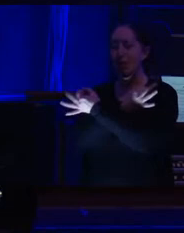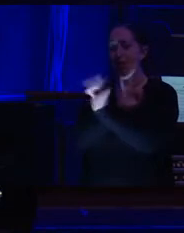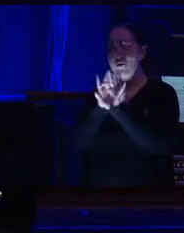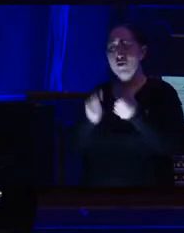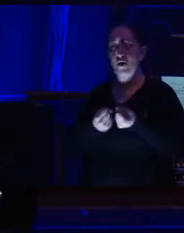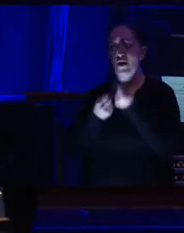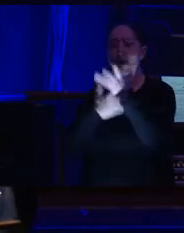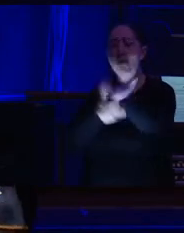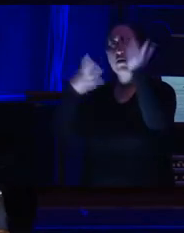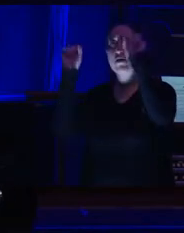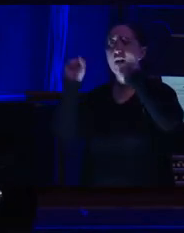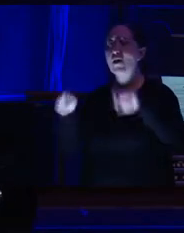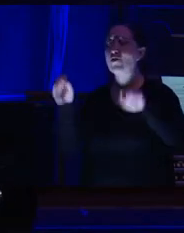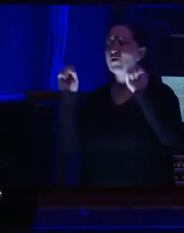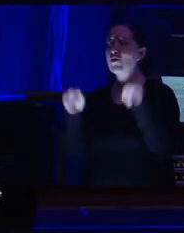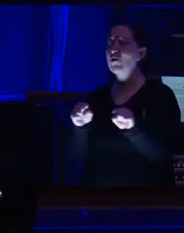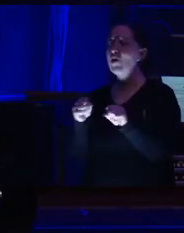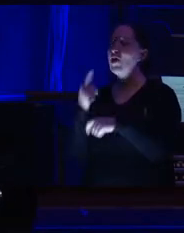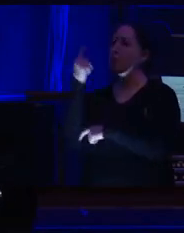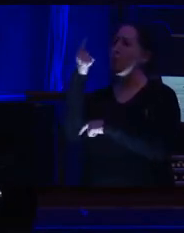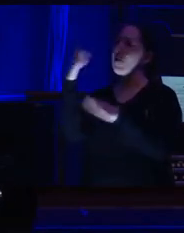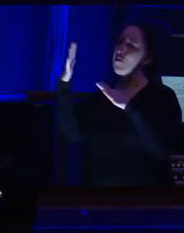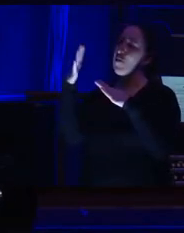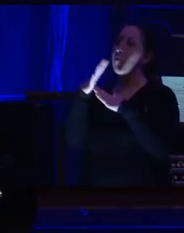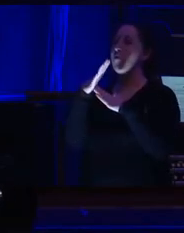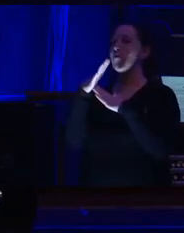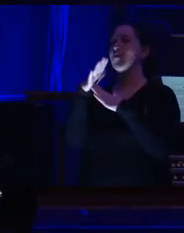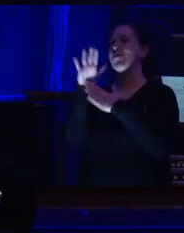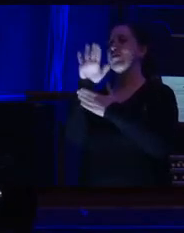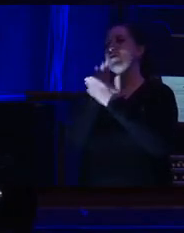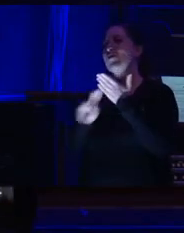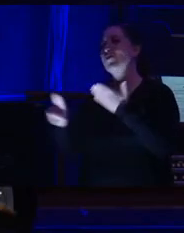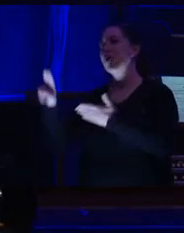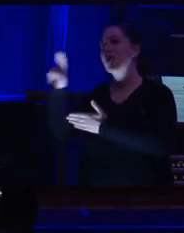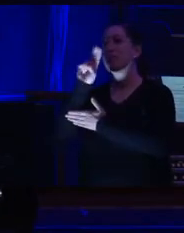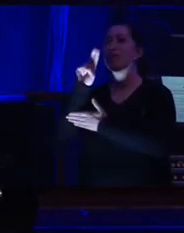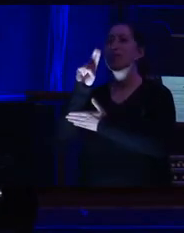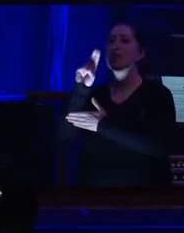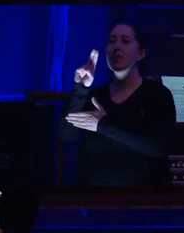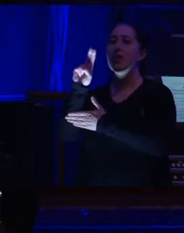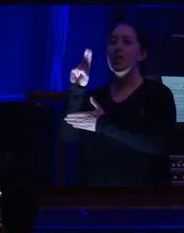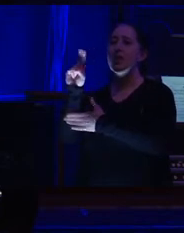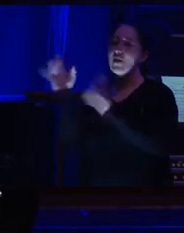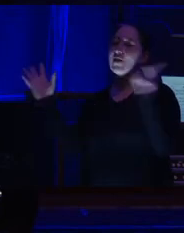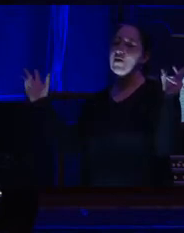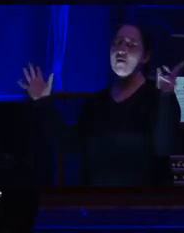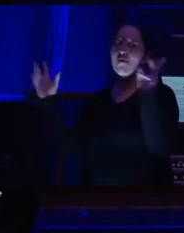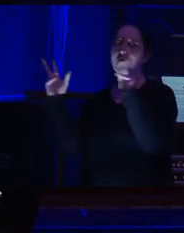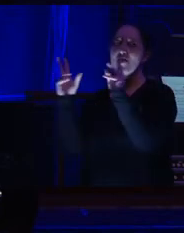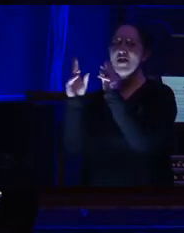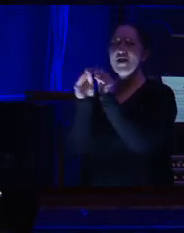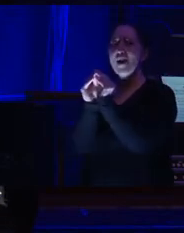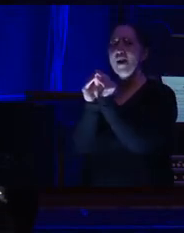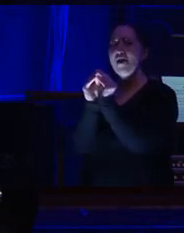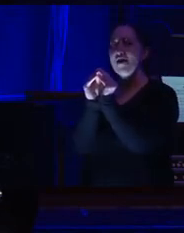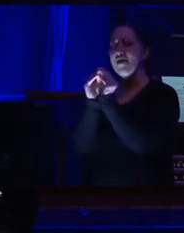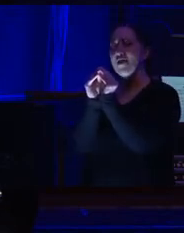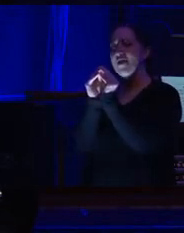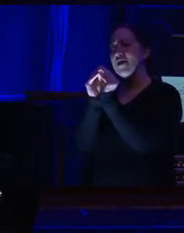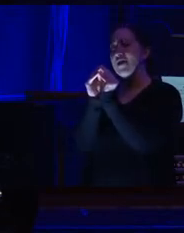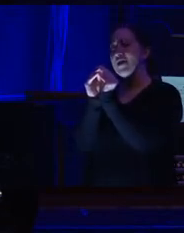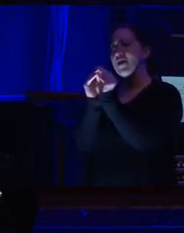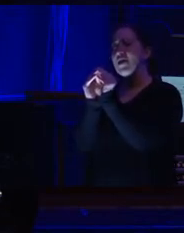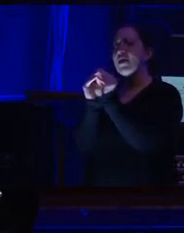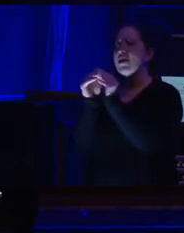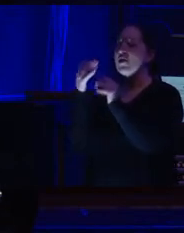and potential as one of the world's great universities. Let us come together like never before to address the world's